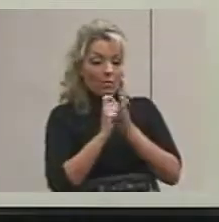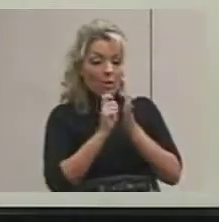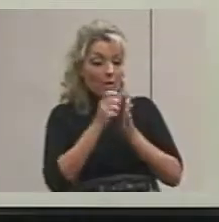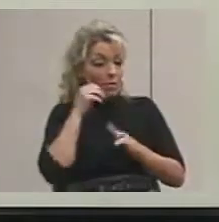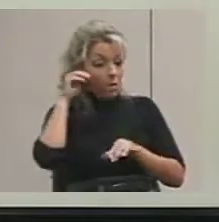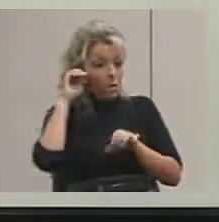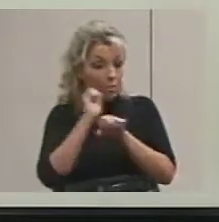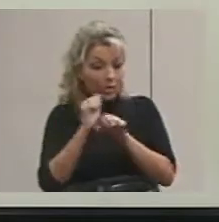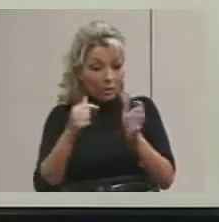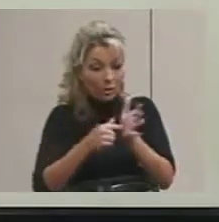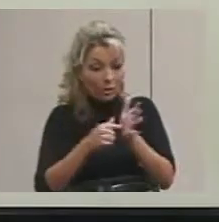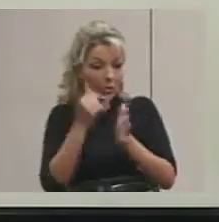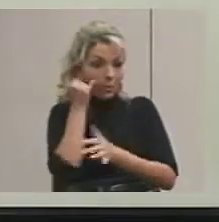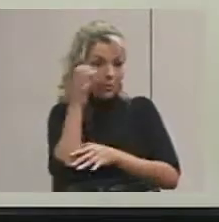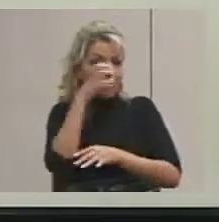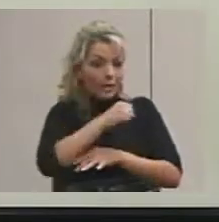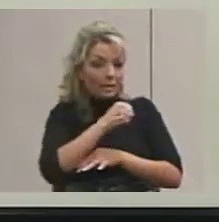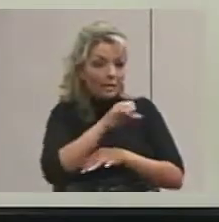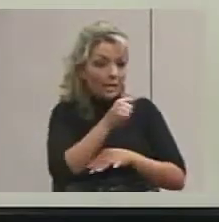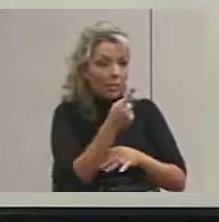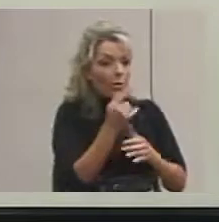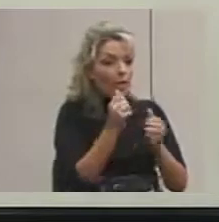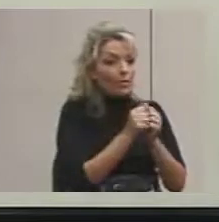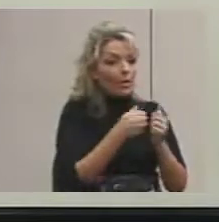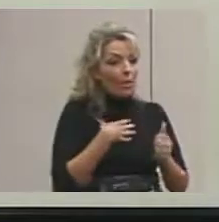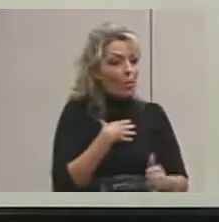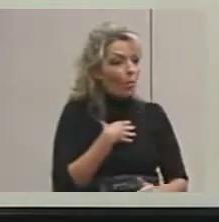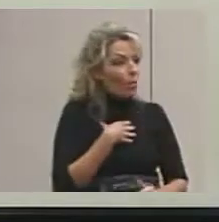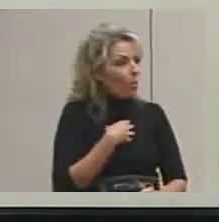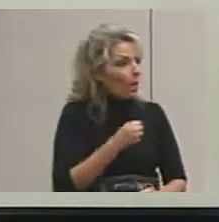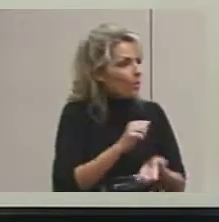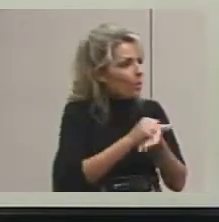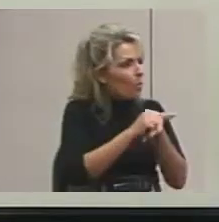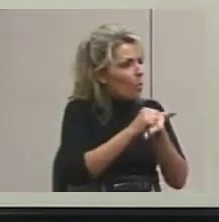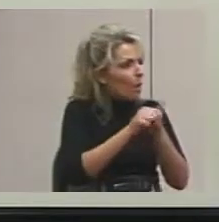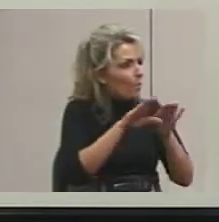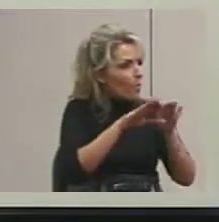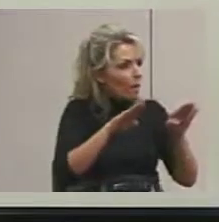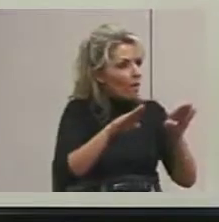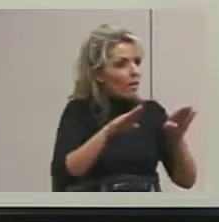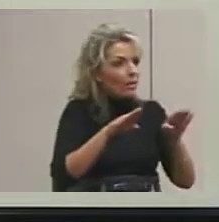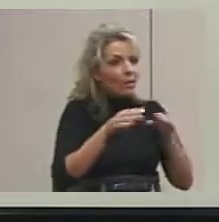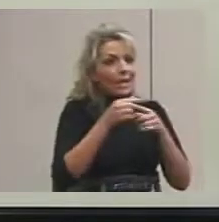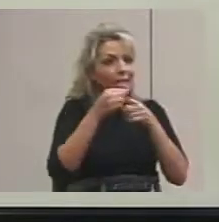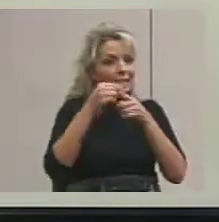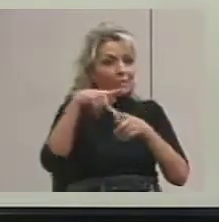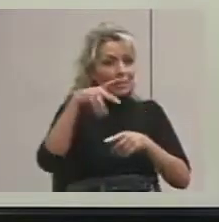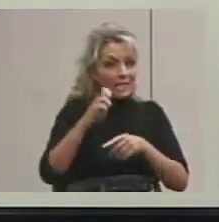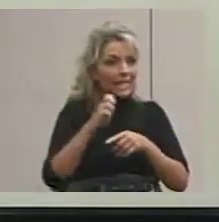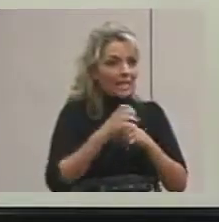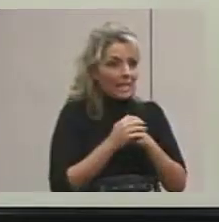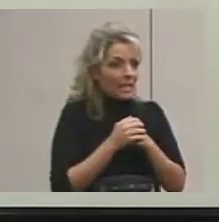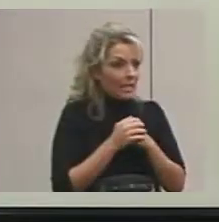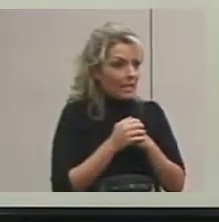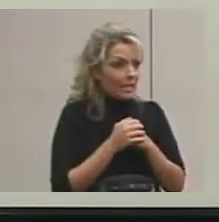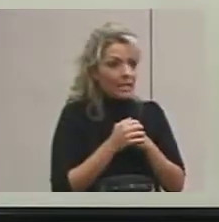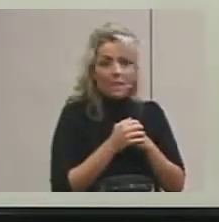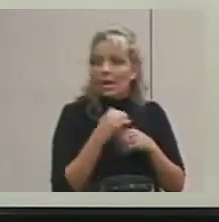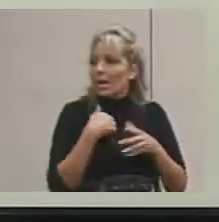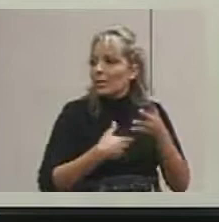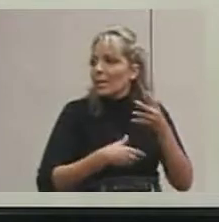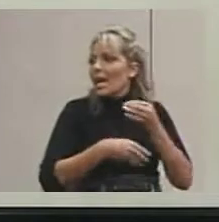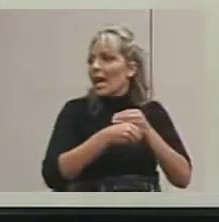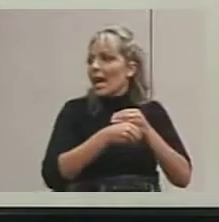it. Anyone that has a whiteboard except for PE has said they'd be glad to switch to that for everybody. I'm going to add